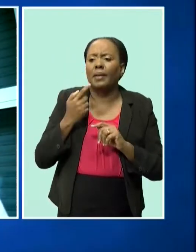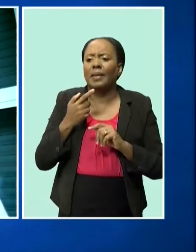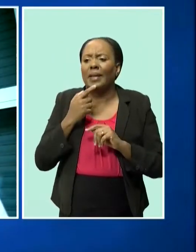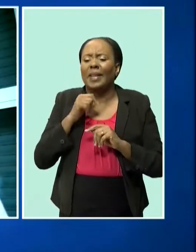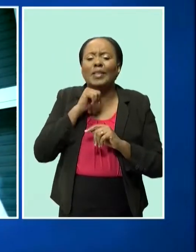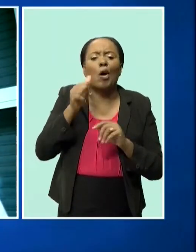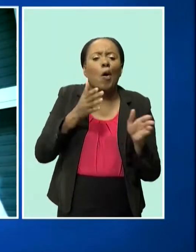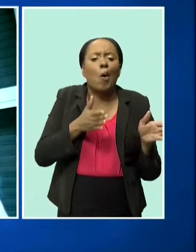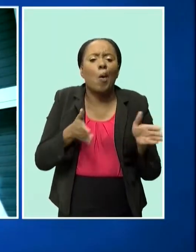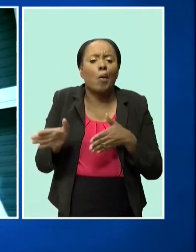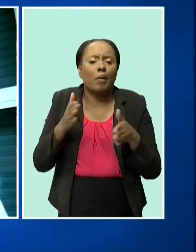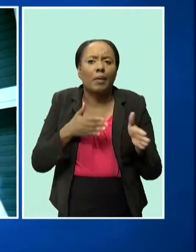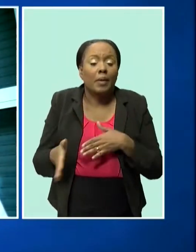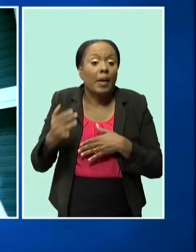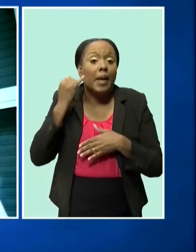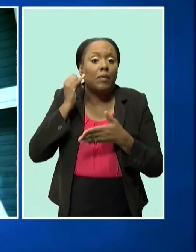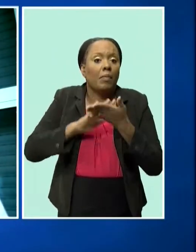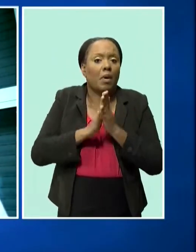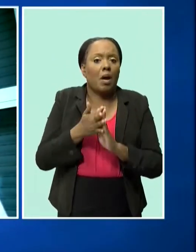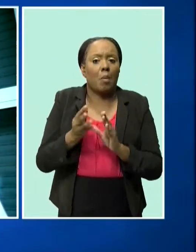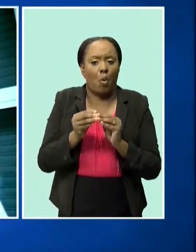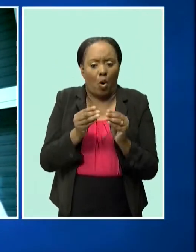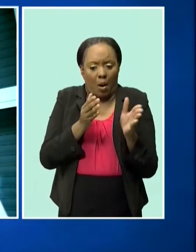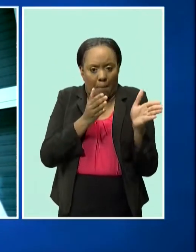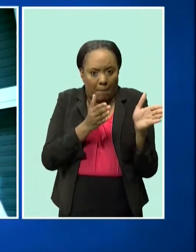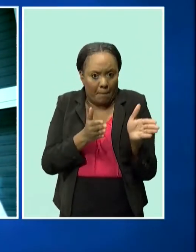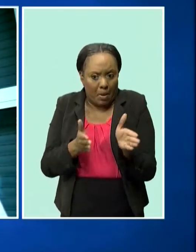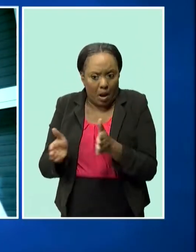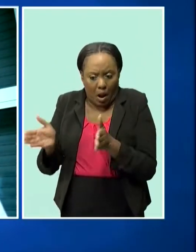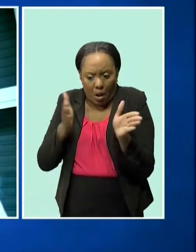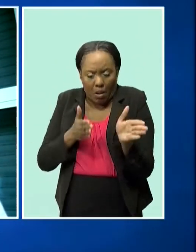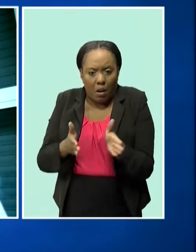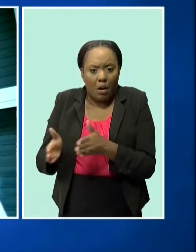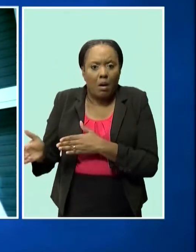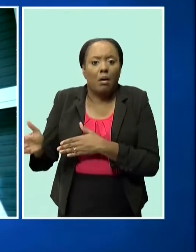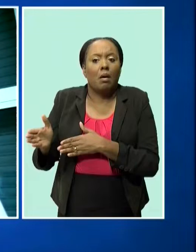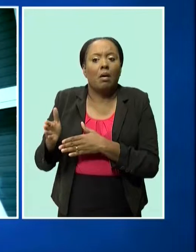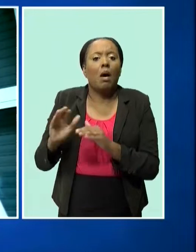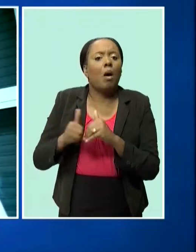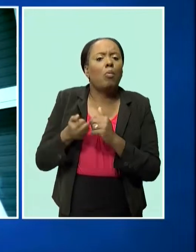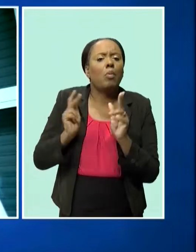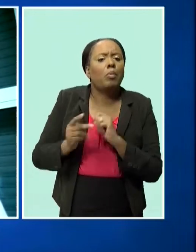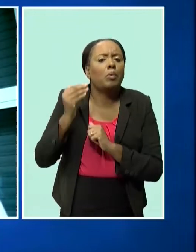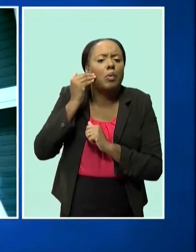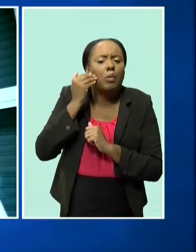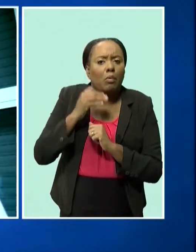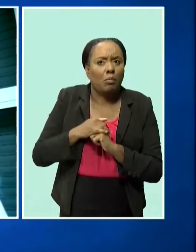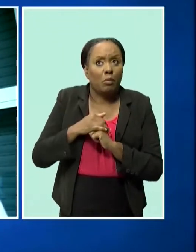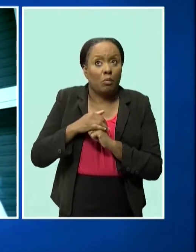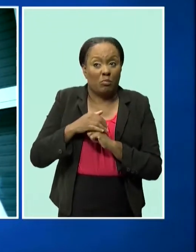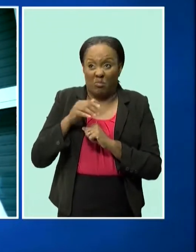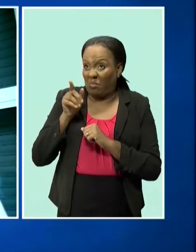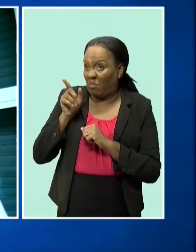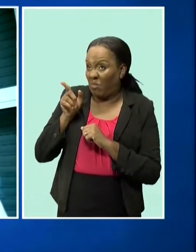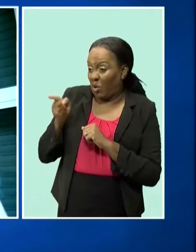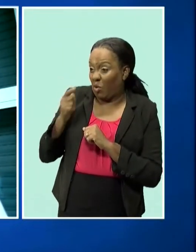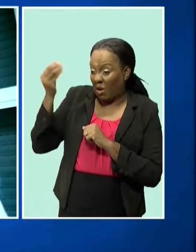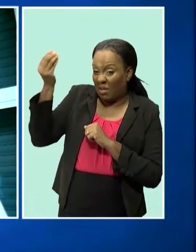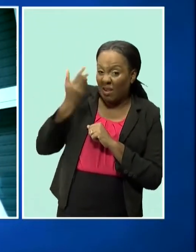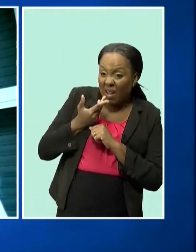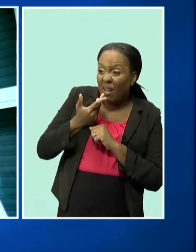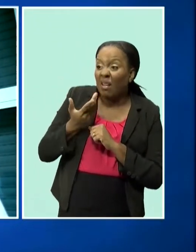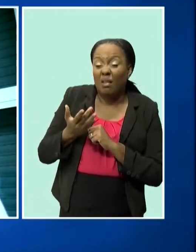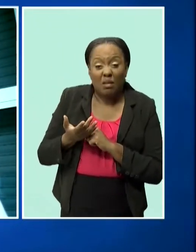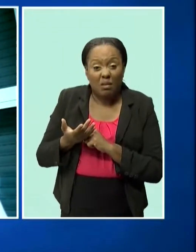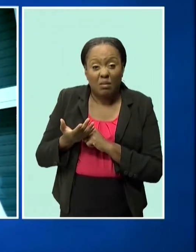disorganized. As the night goes on, if it becomes organized, is there going to be any outlet for people to watch and say, okay, I can see this is becoming a little